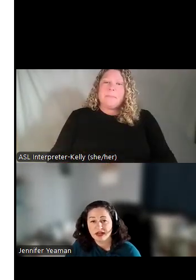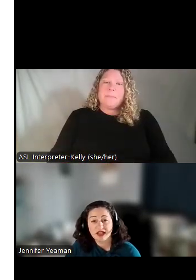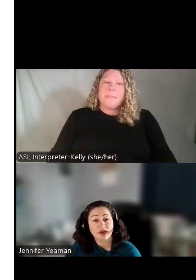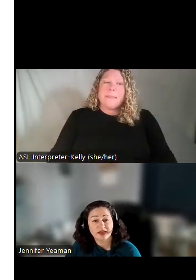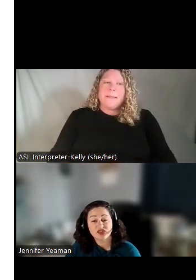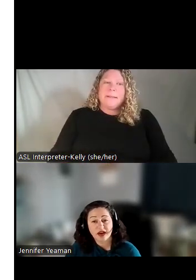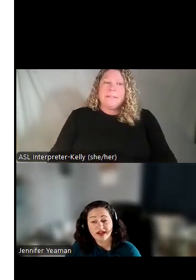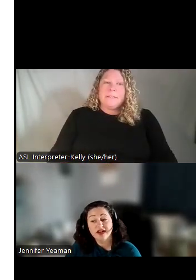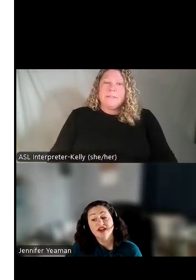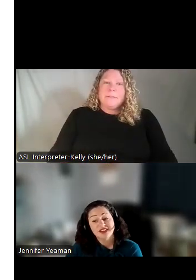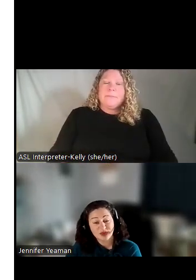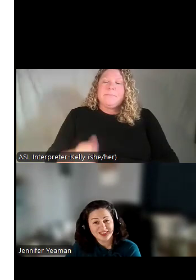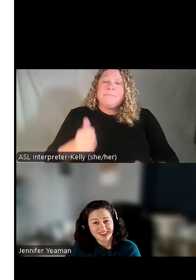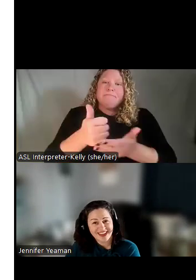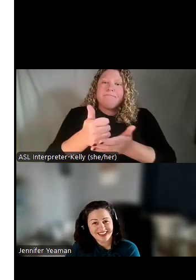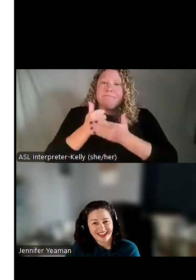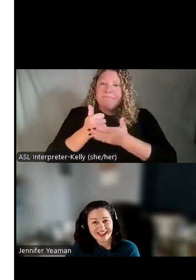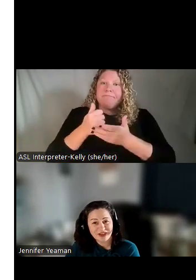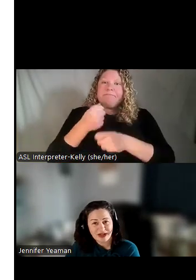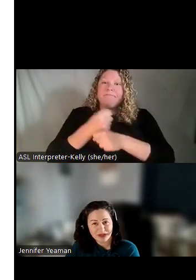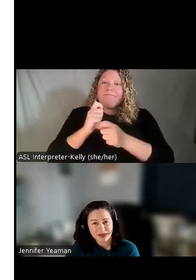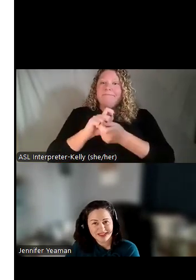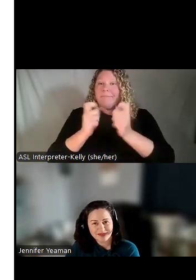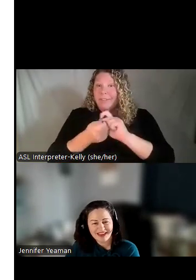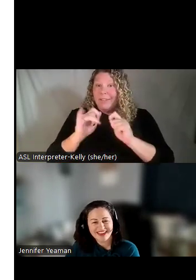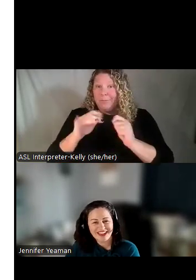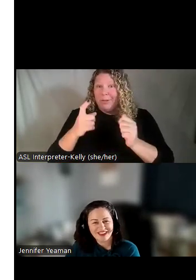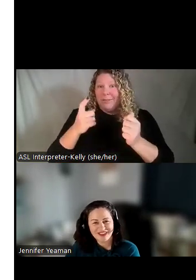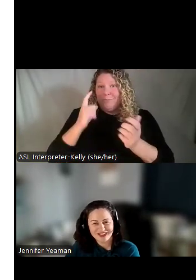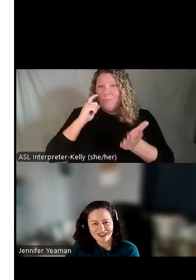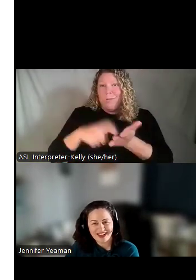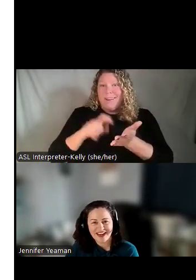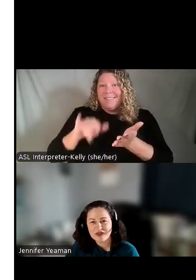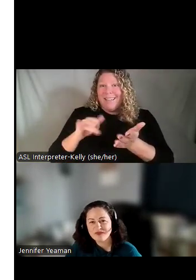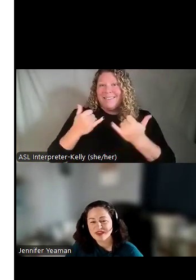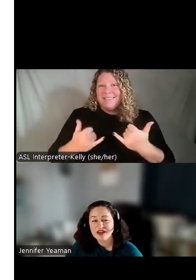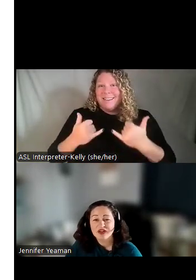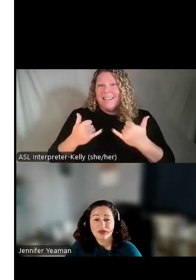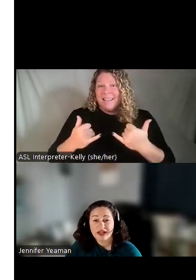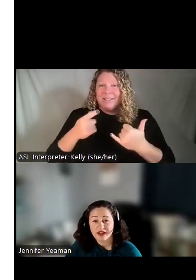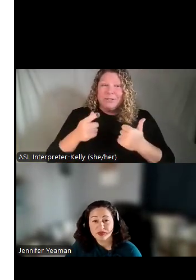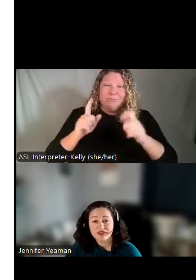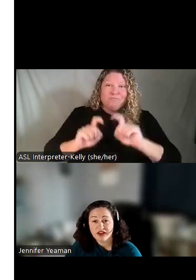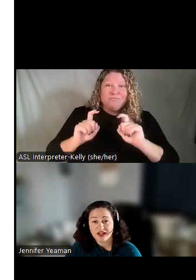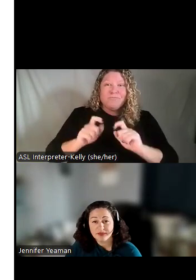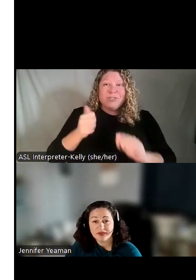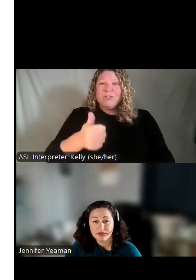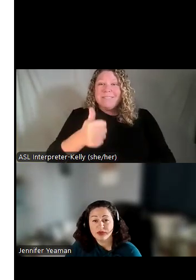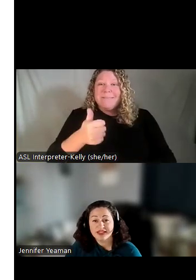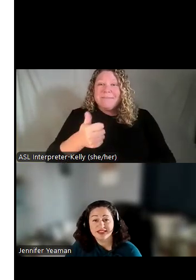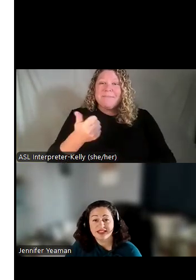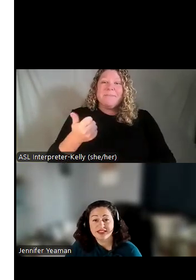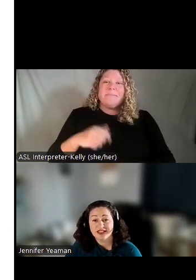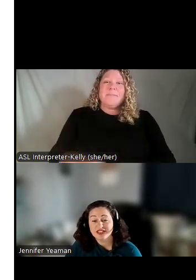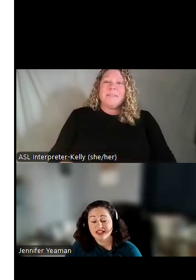change implemented or at least tried. So we saw that today. If you're able to participate, you're able to try it out, create a proof of concept that